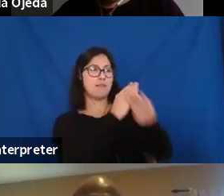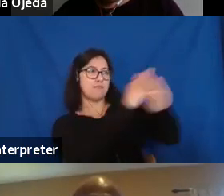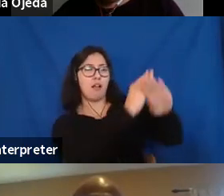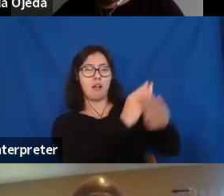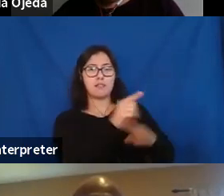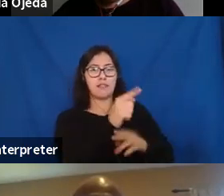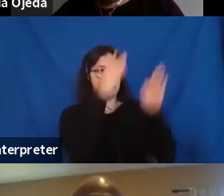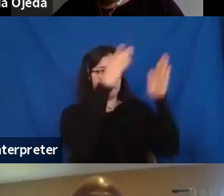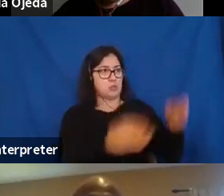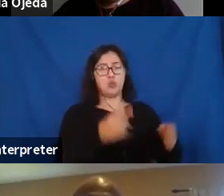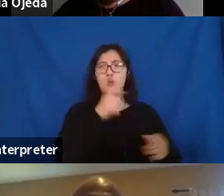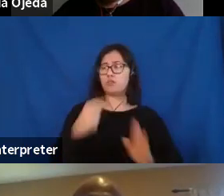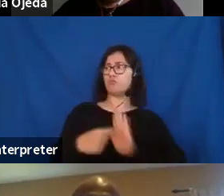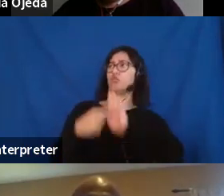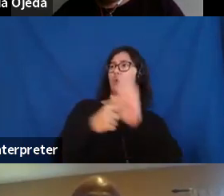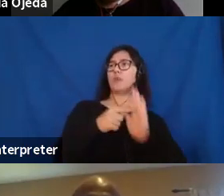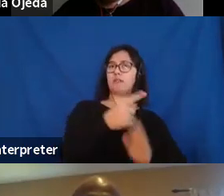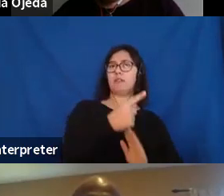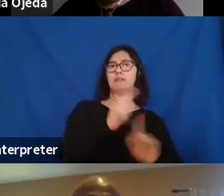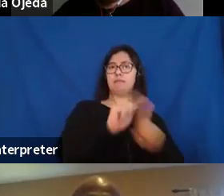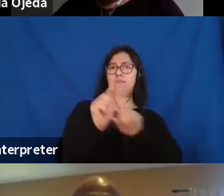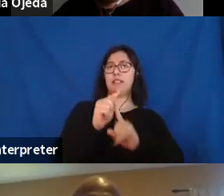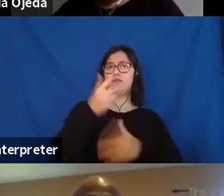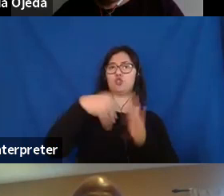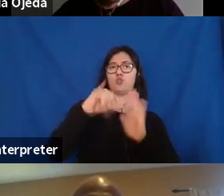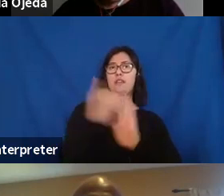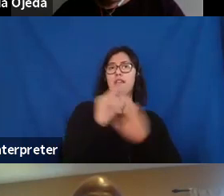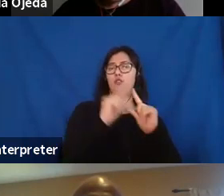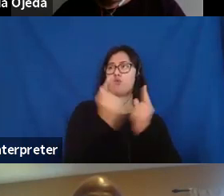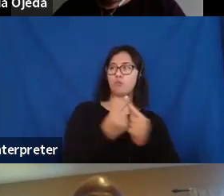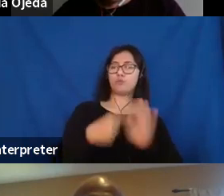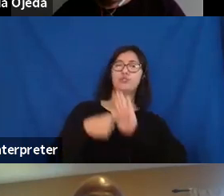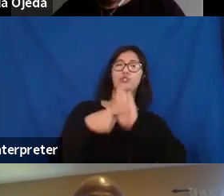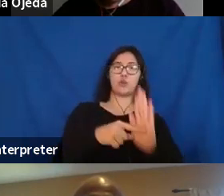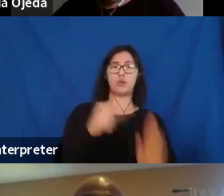of that social identity group, right? Yes. What does that feel like?